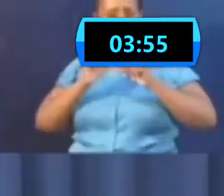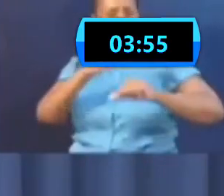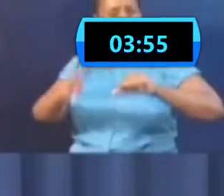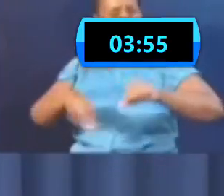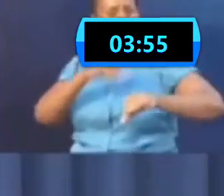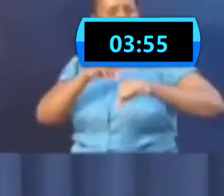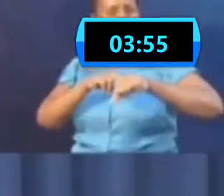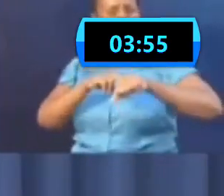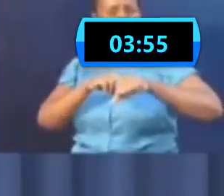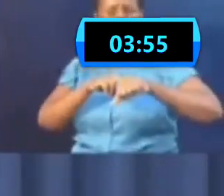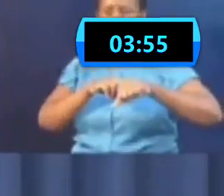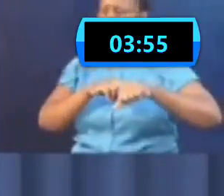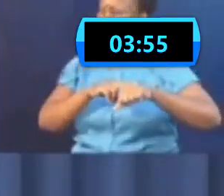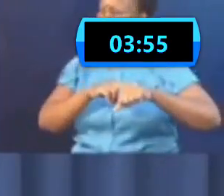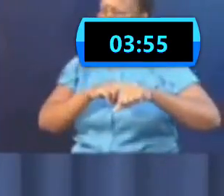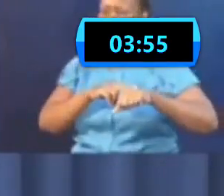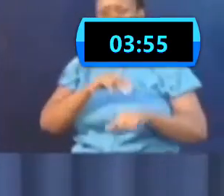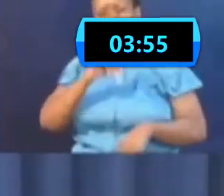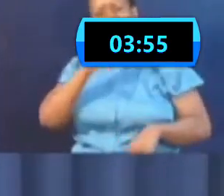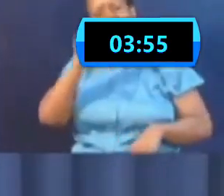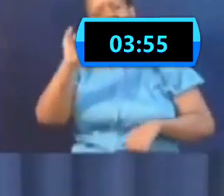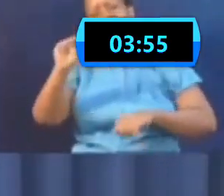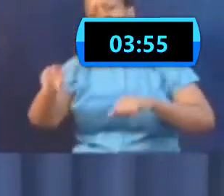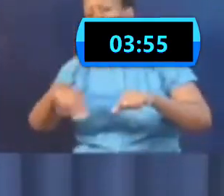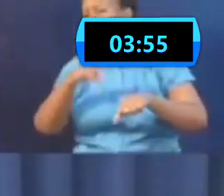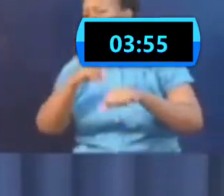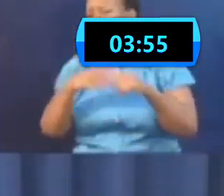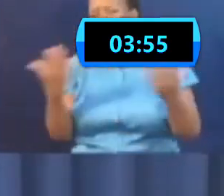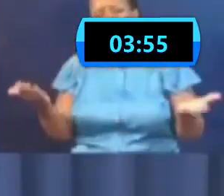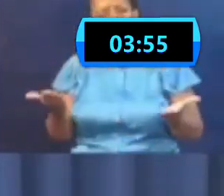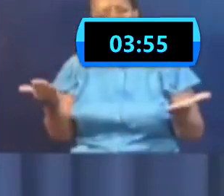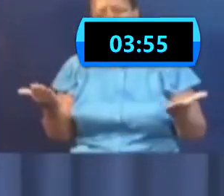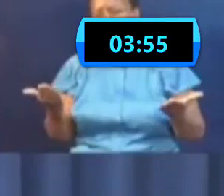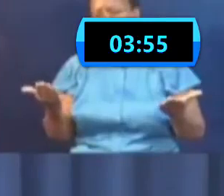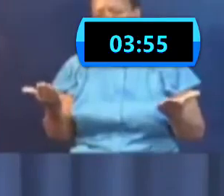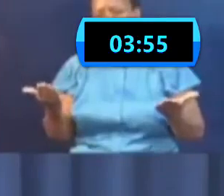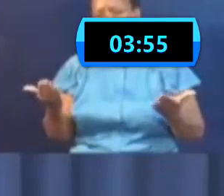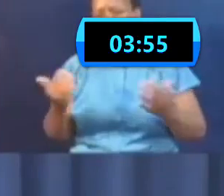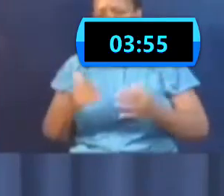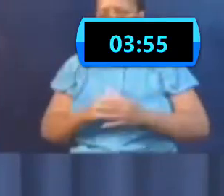And that brings me to the point I think we should end on a note where I should wish the national community